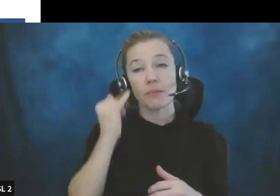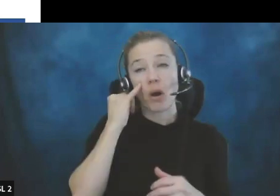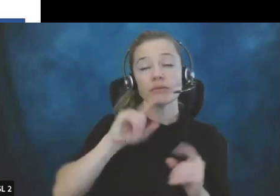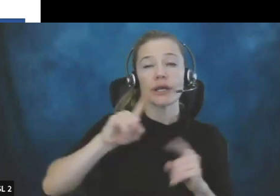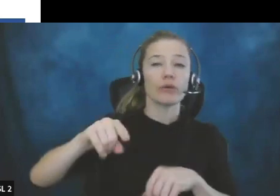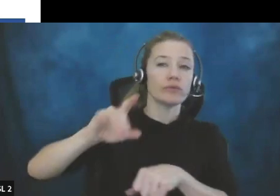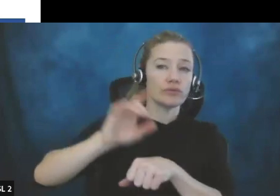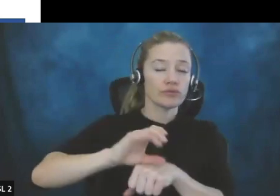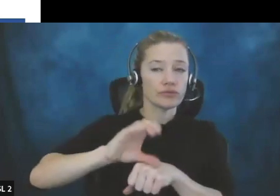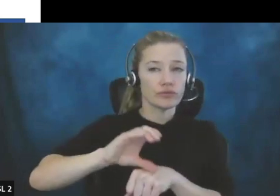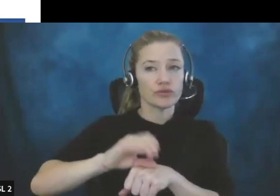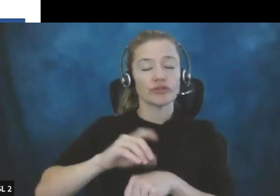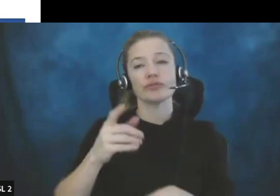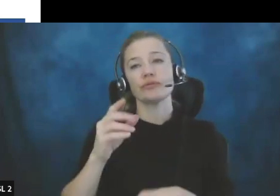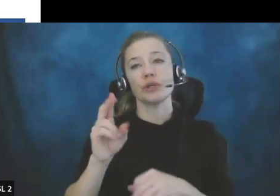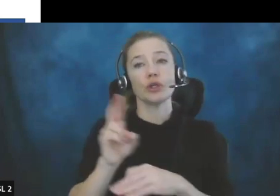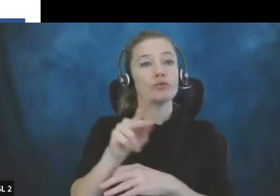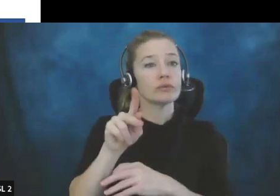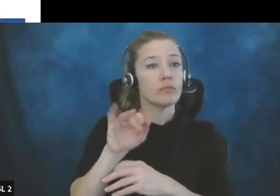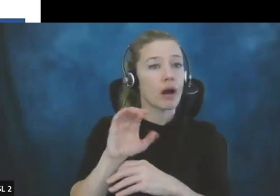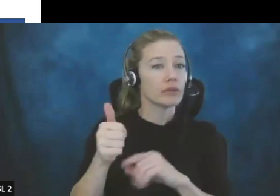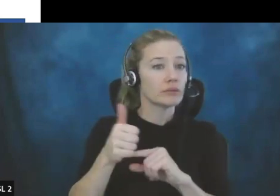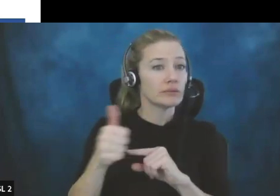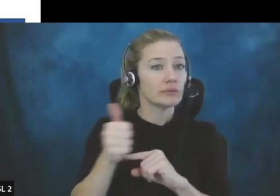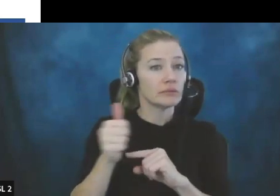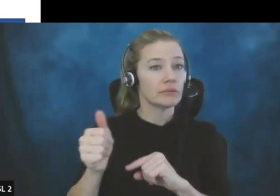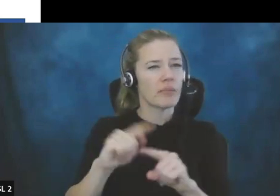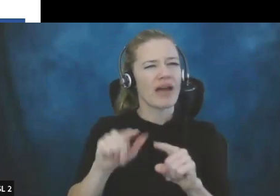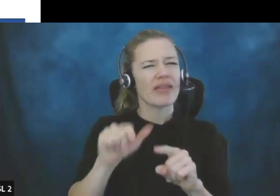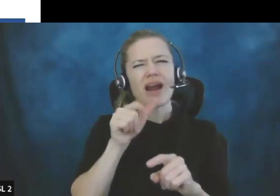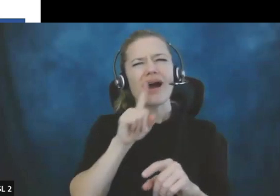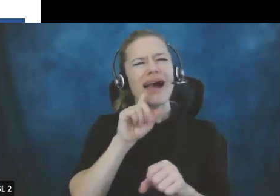who may go to their church, they might use public